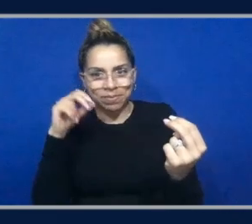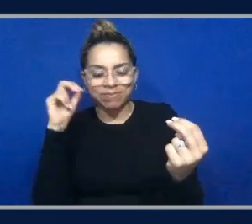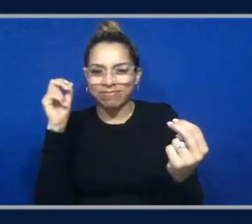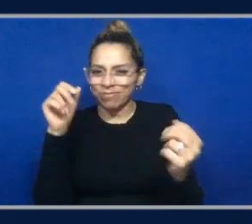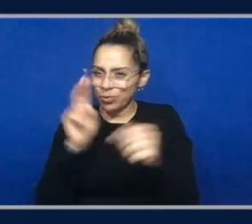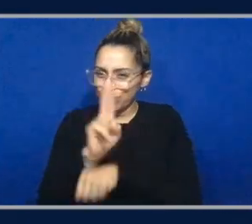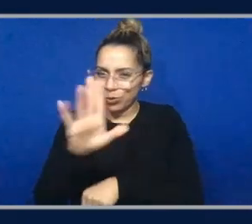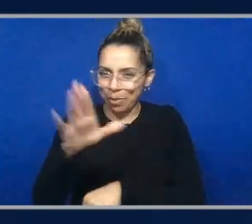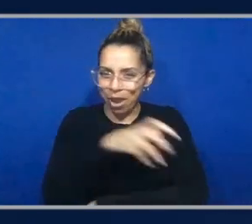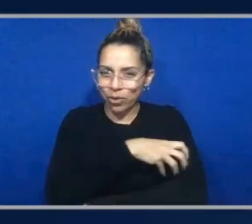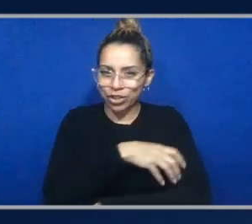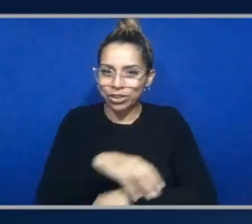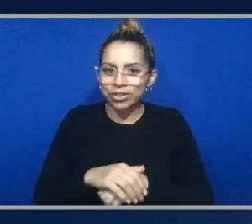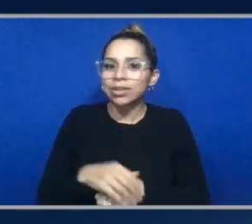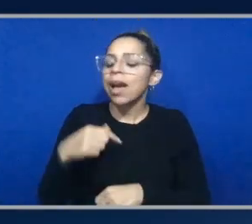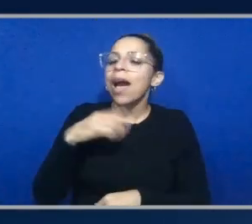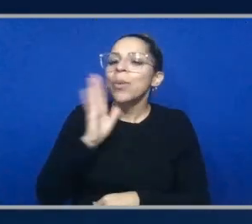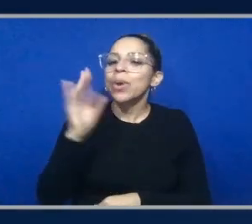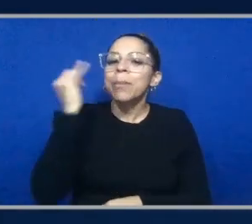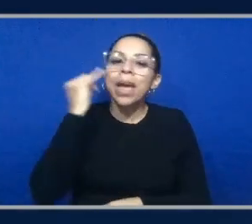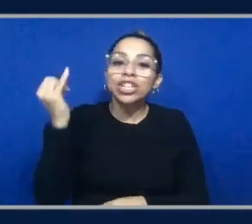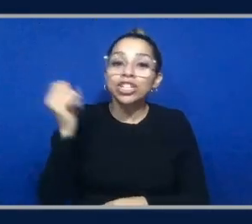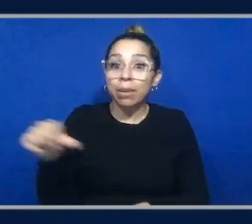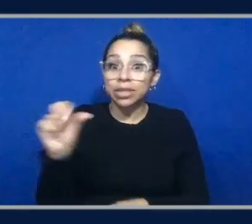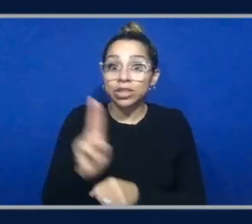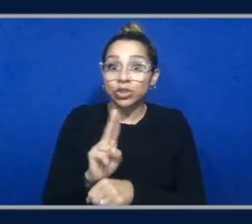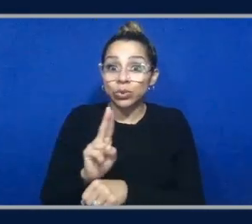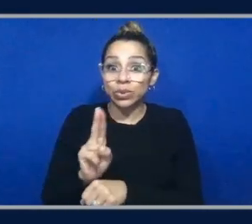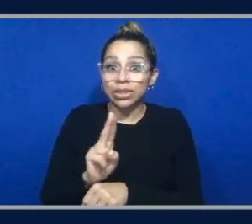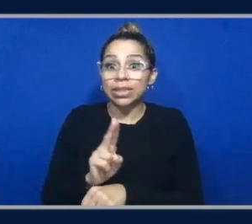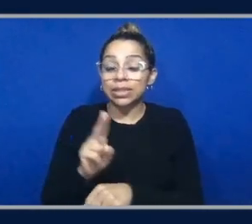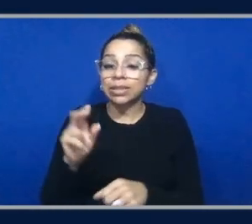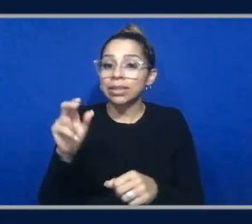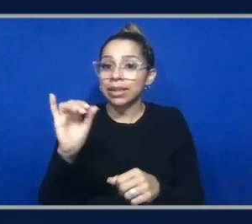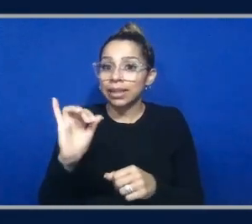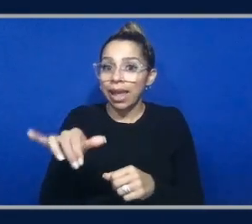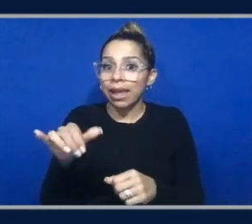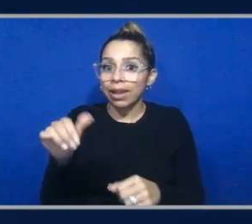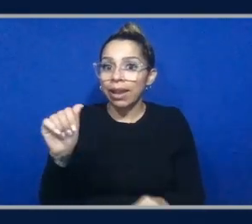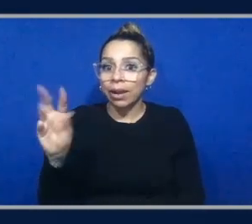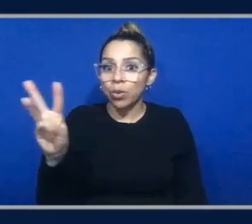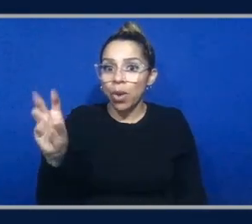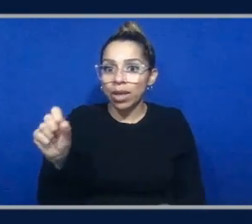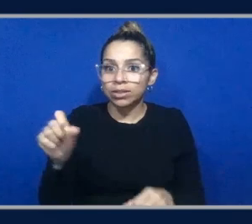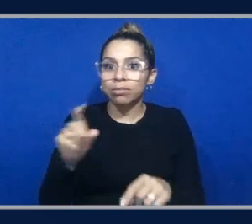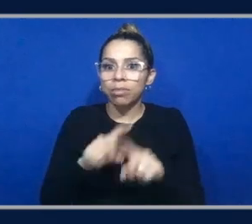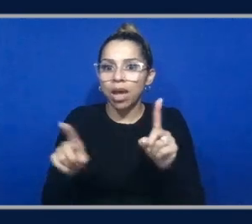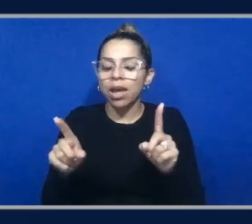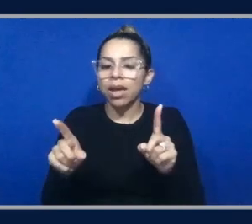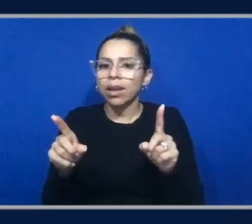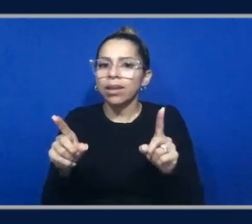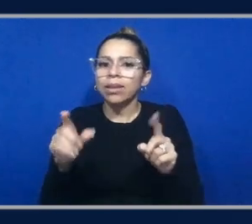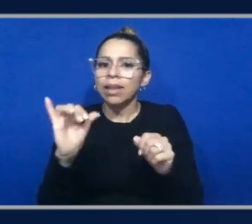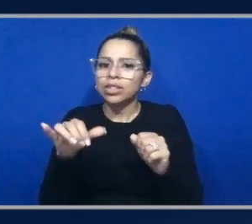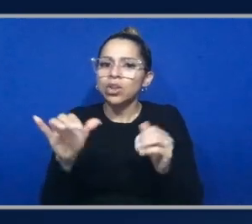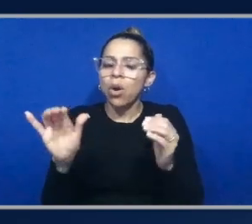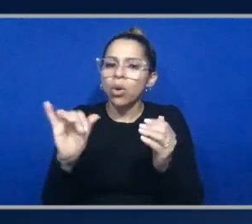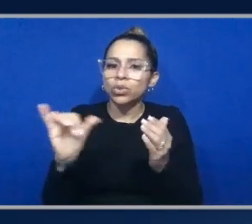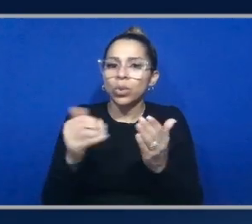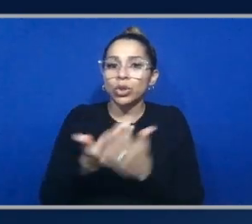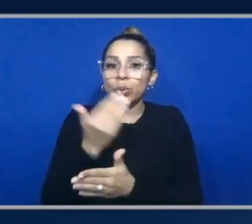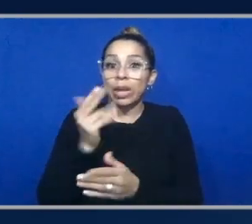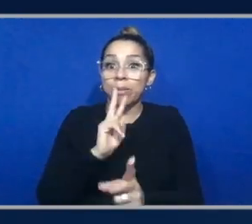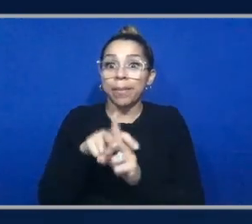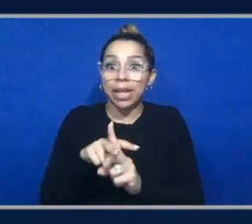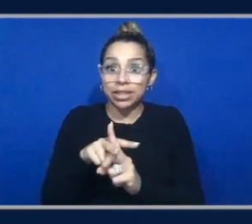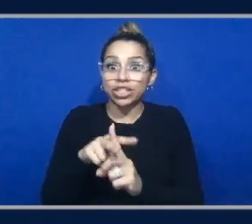not only using AWS, but is also the most bleeding edge implementations of AWS, which could be possible.